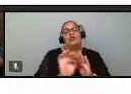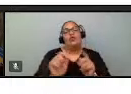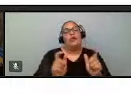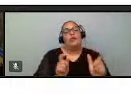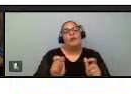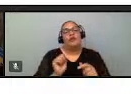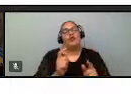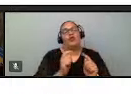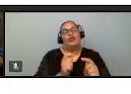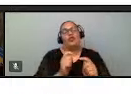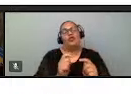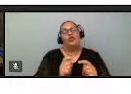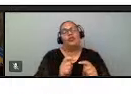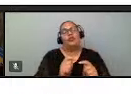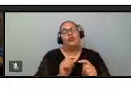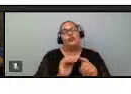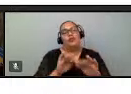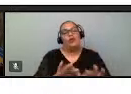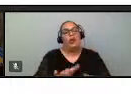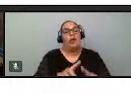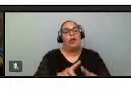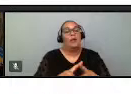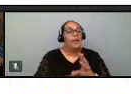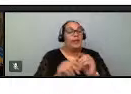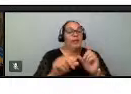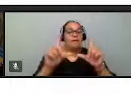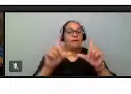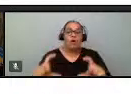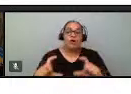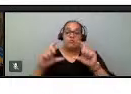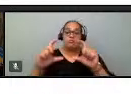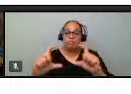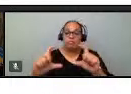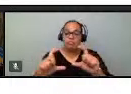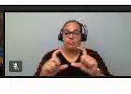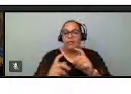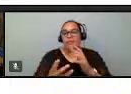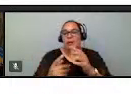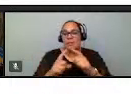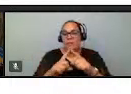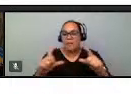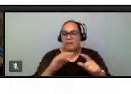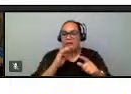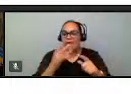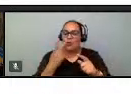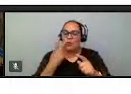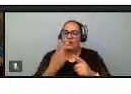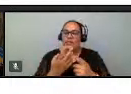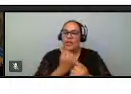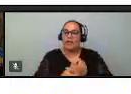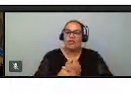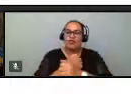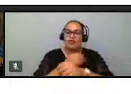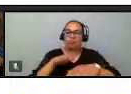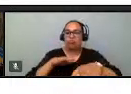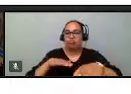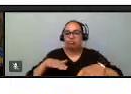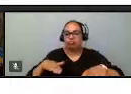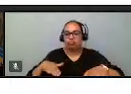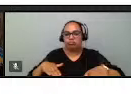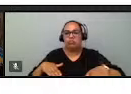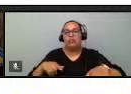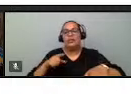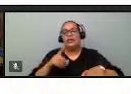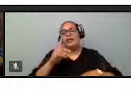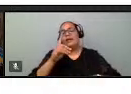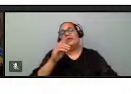of the transporter flow I've added this photograph in case it's big enough just so that you see the truck build up on